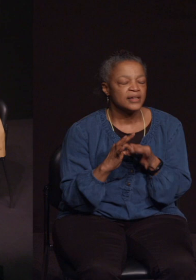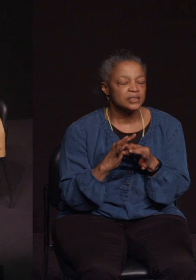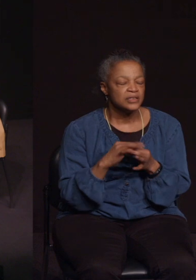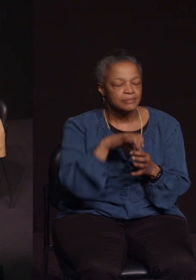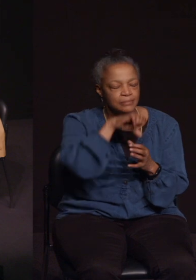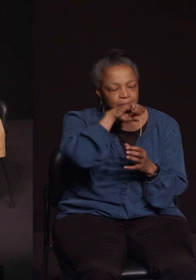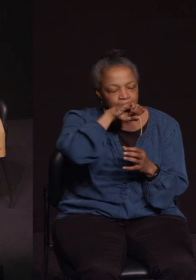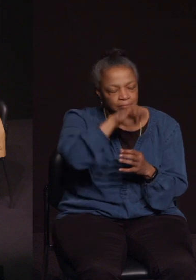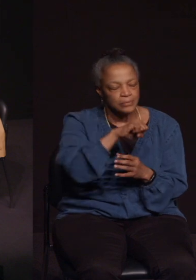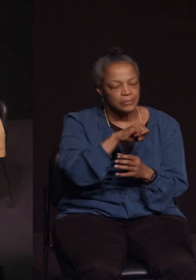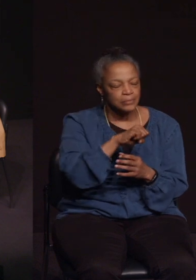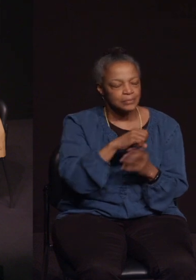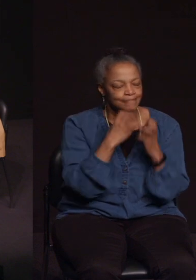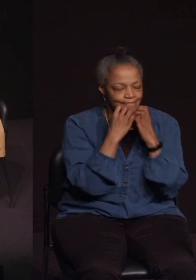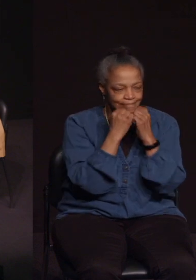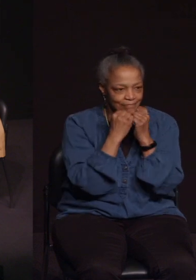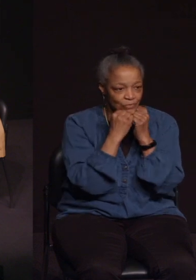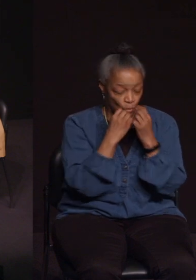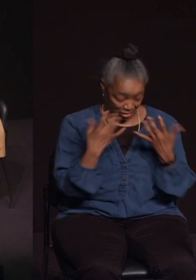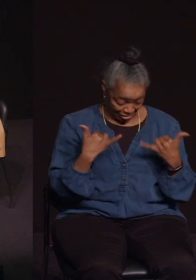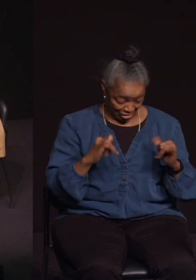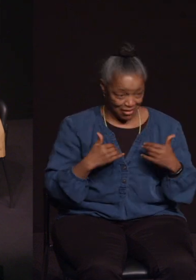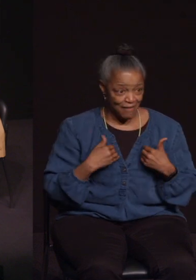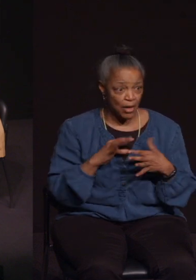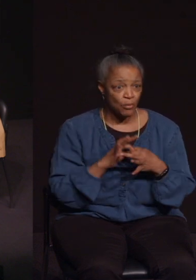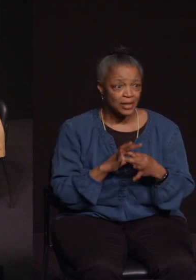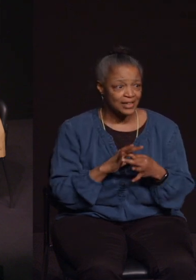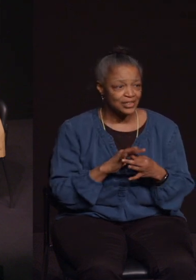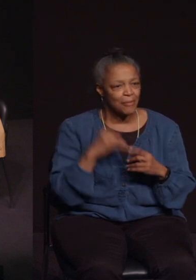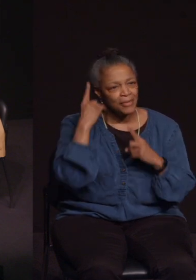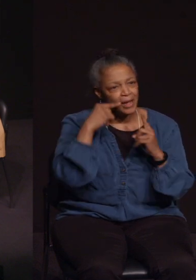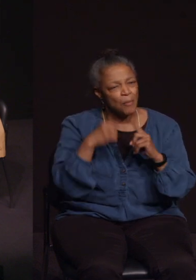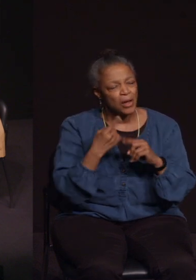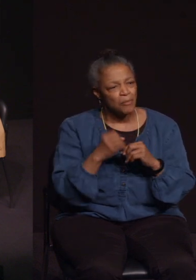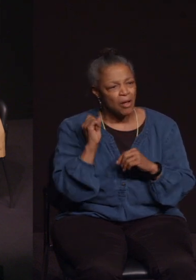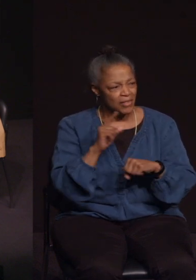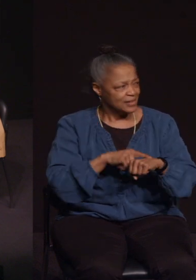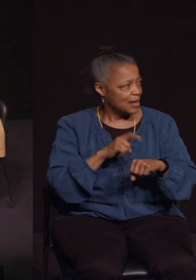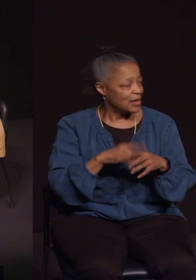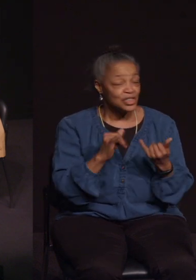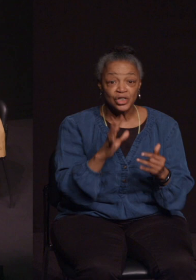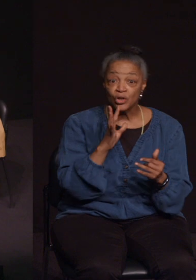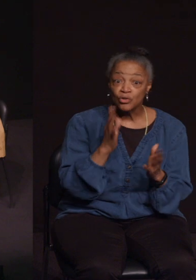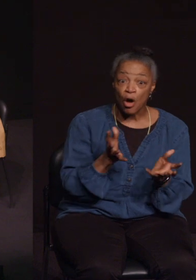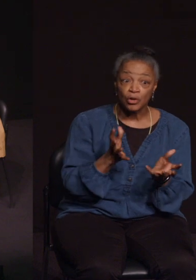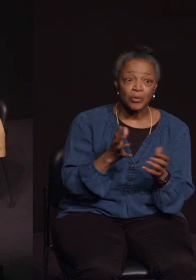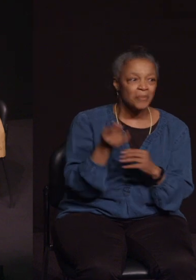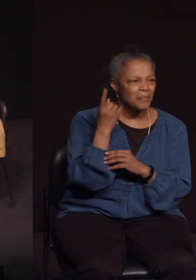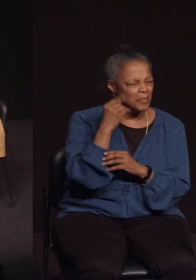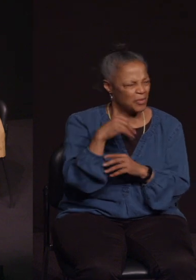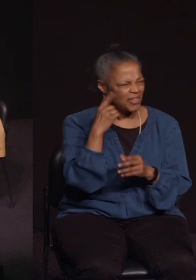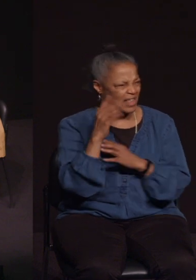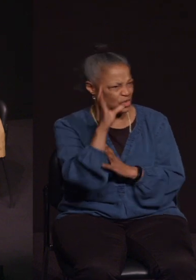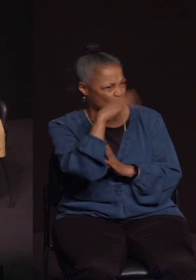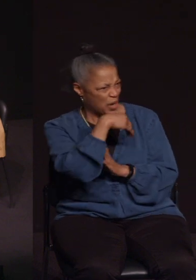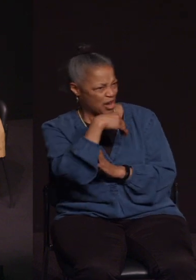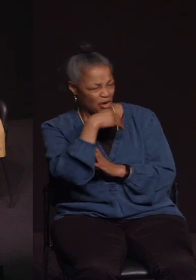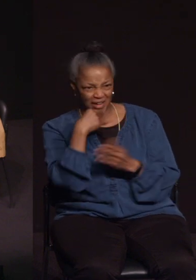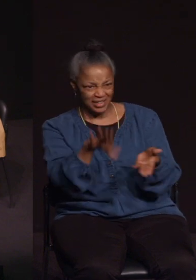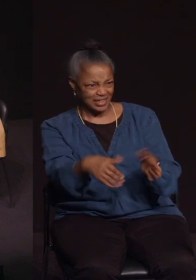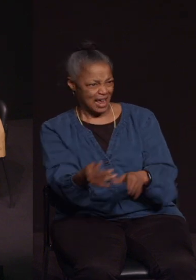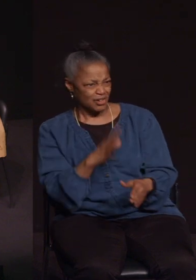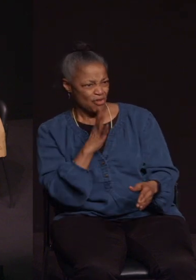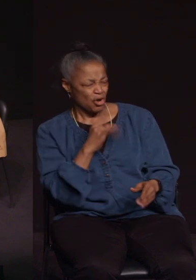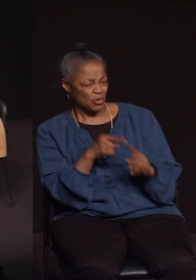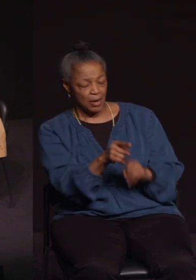you know, or that we still have, because I think about him all the time. I still talk to him. People might think that's weird, but I don't care.